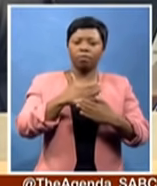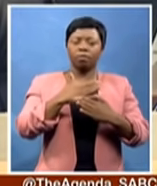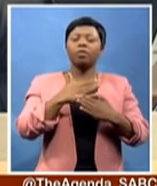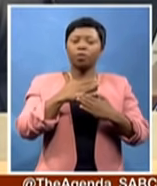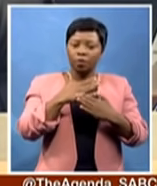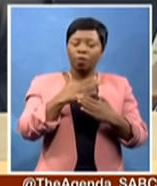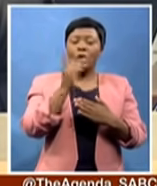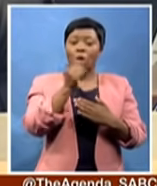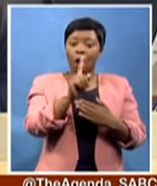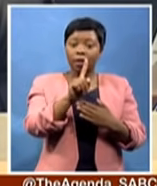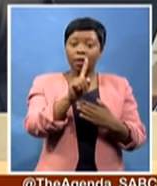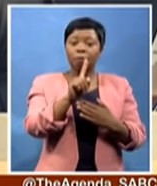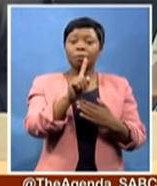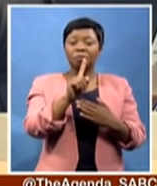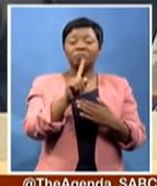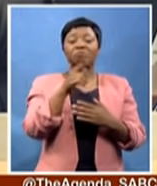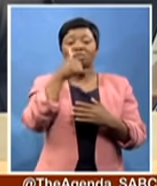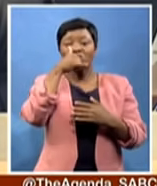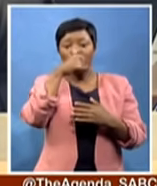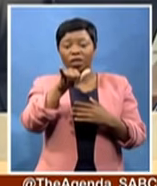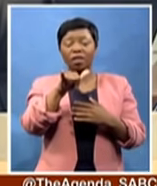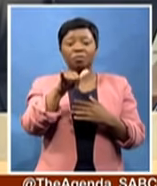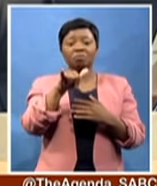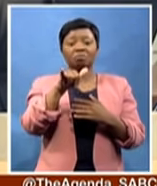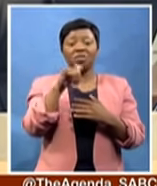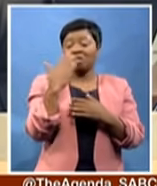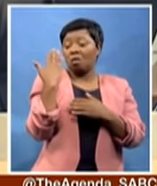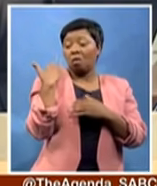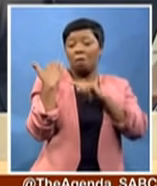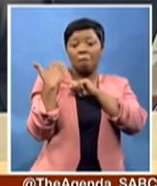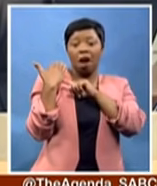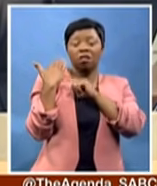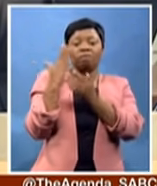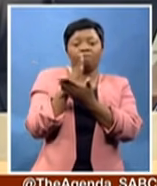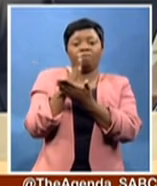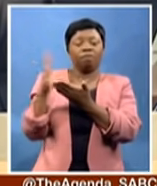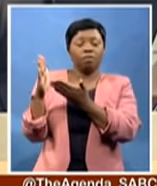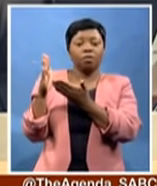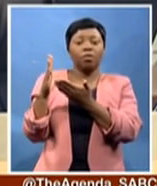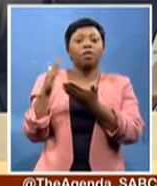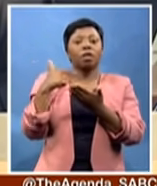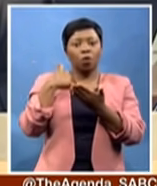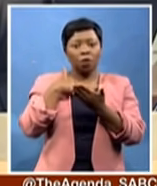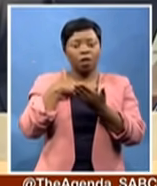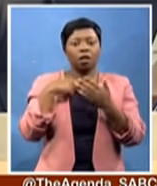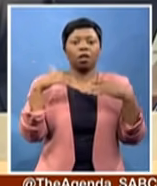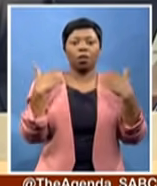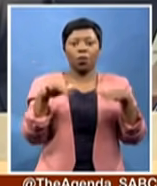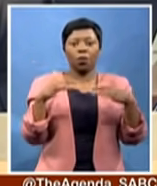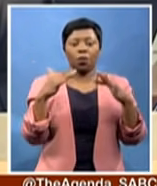past so that we may make a decisive break with those violations of human